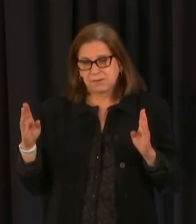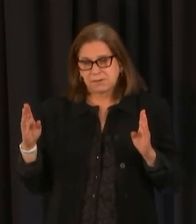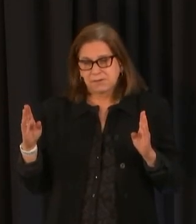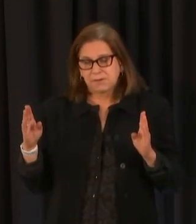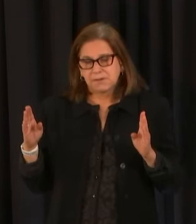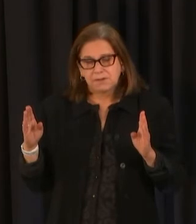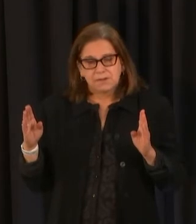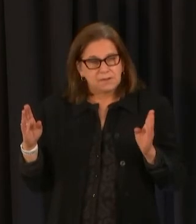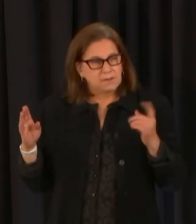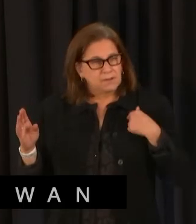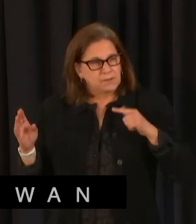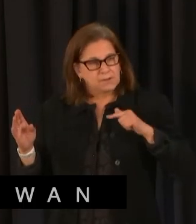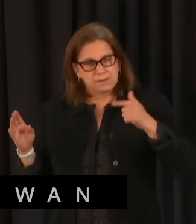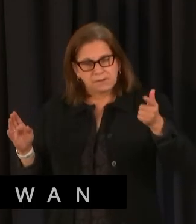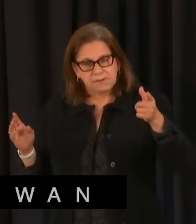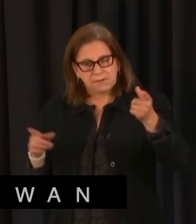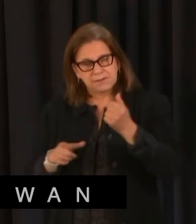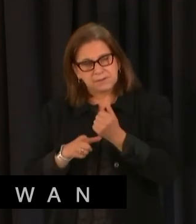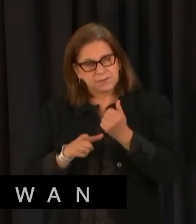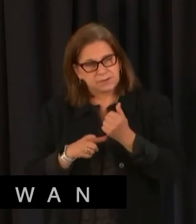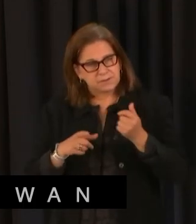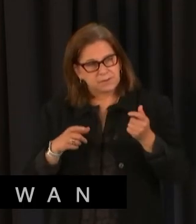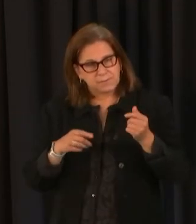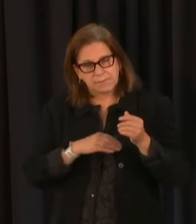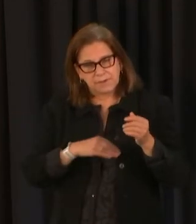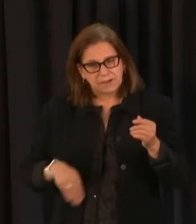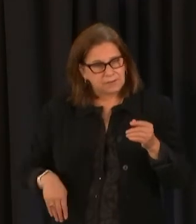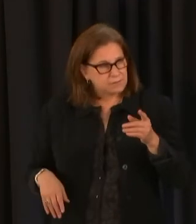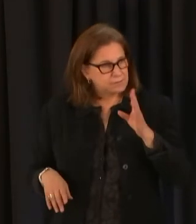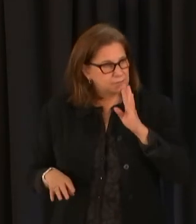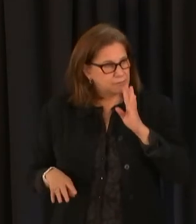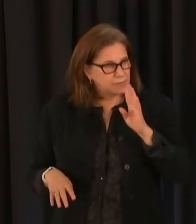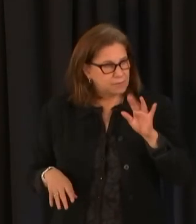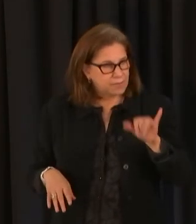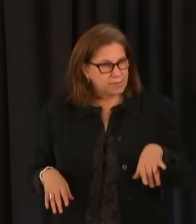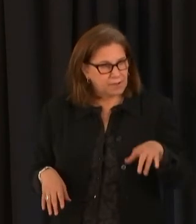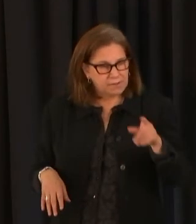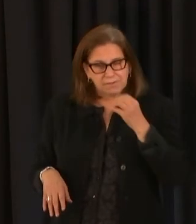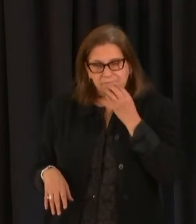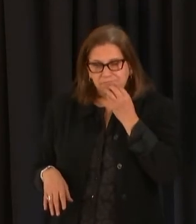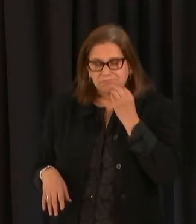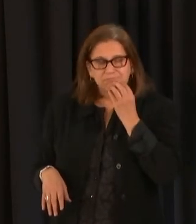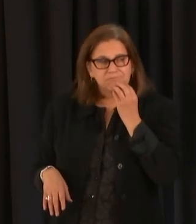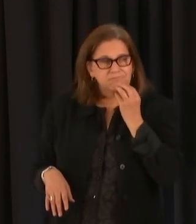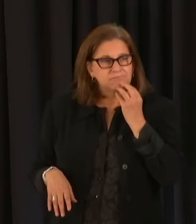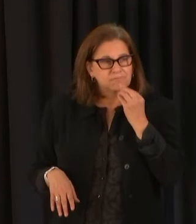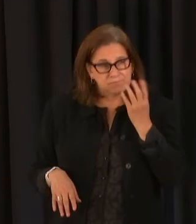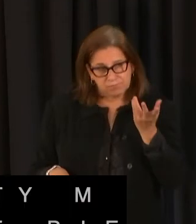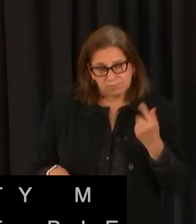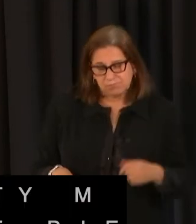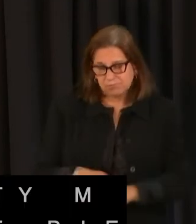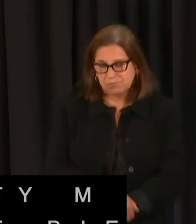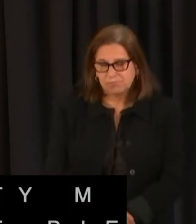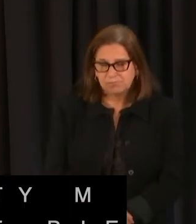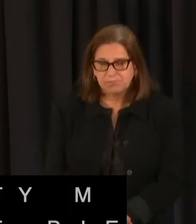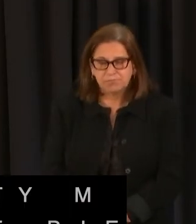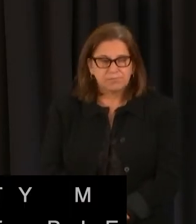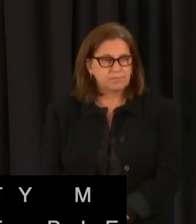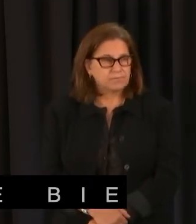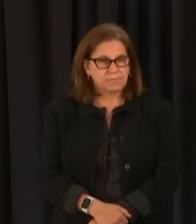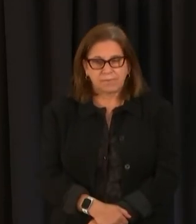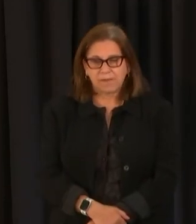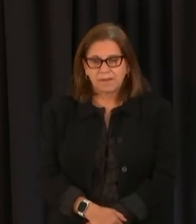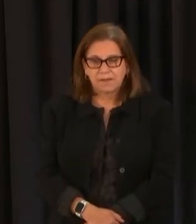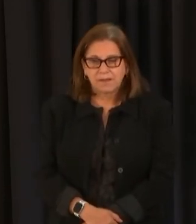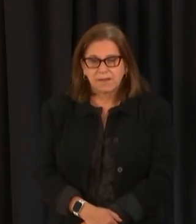to Deputy Mayor Babers to talk a little bit more about scheduling appointments. Well, first of all,